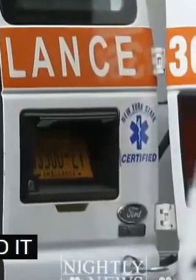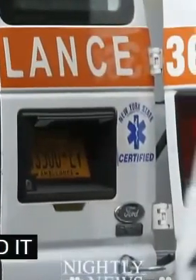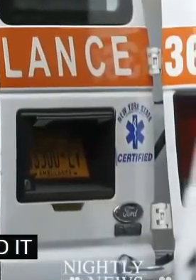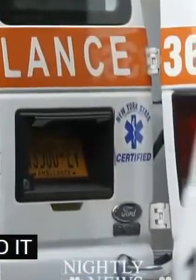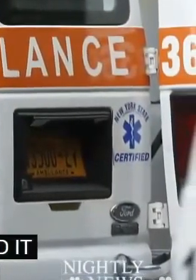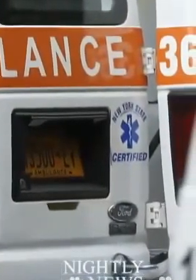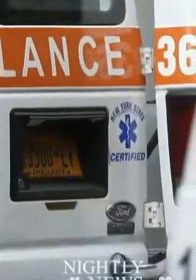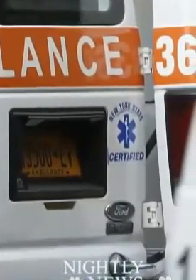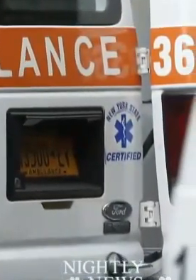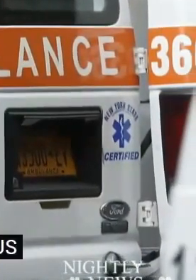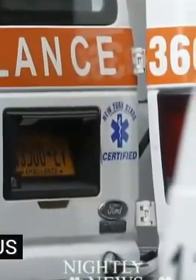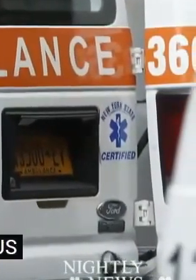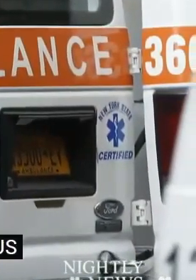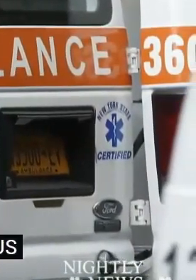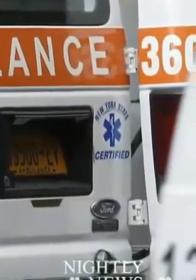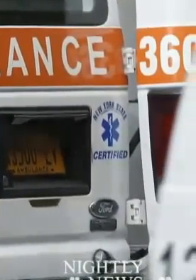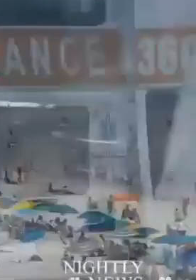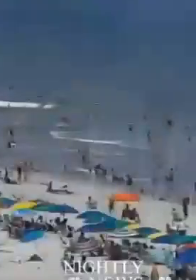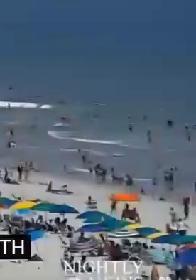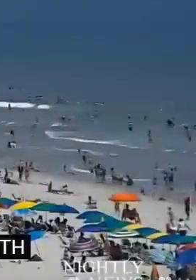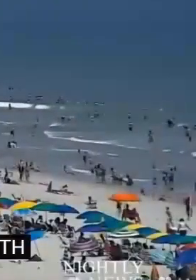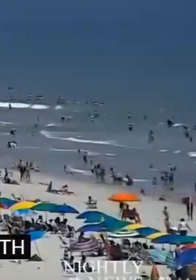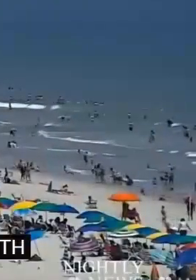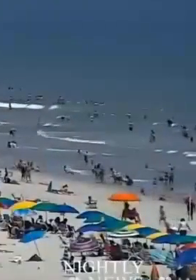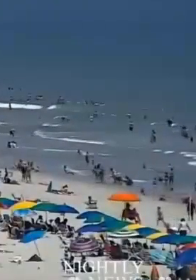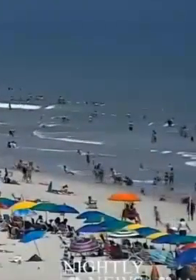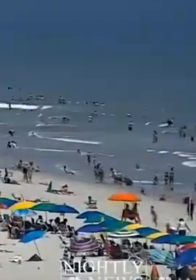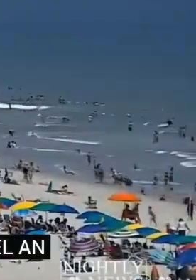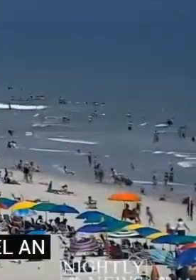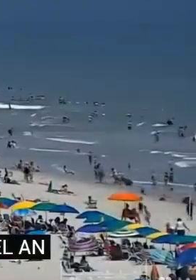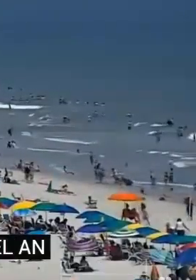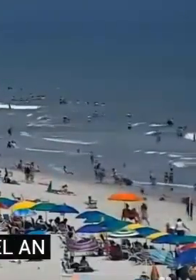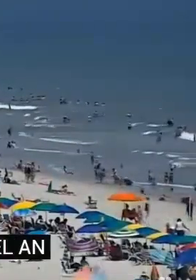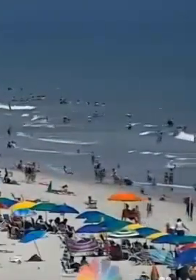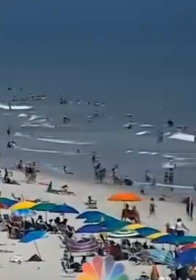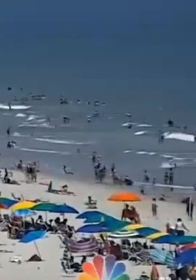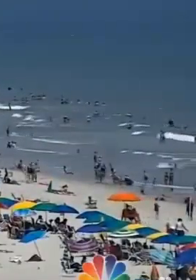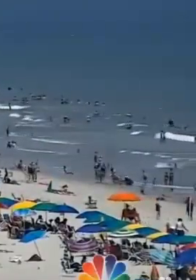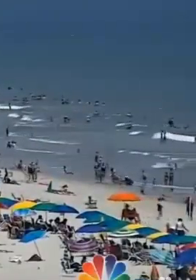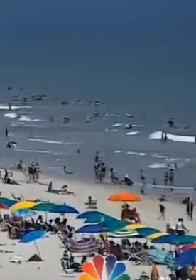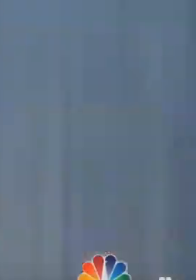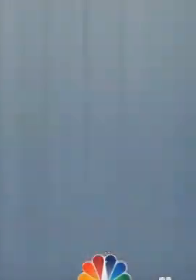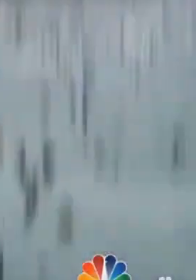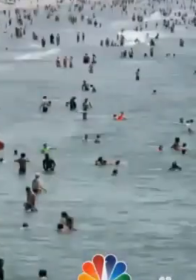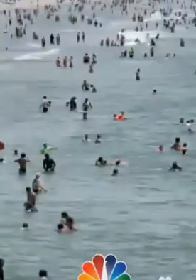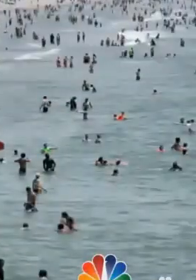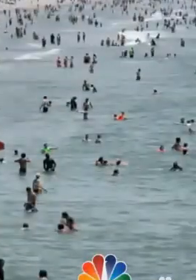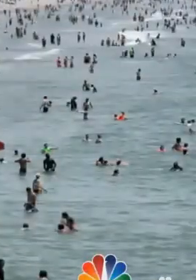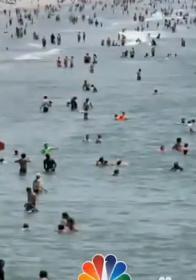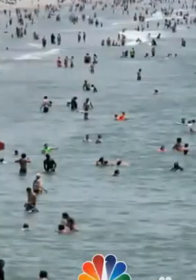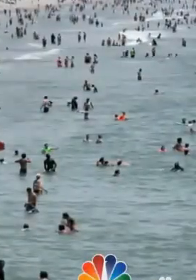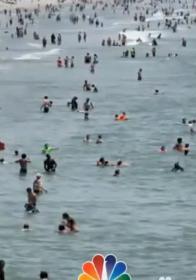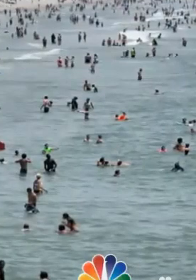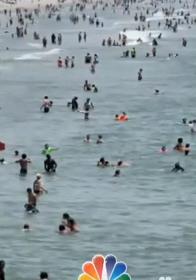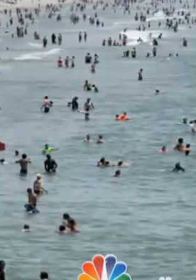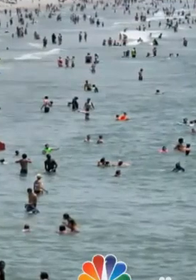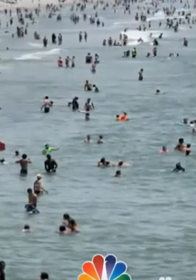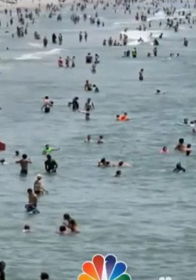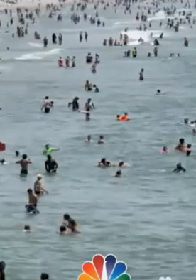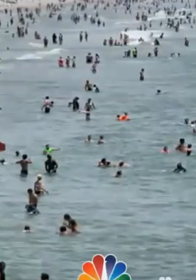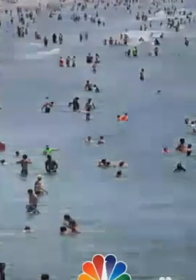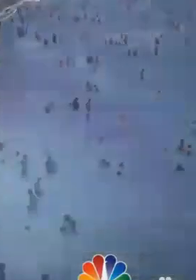this weekend could fuel an even greater surge. This was the scene at one of South Carolina's famed beaches just this afternoon, just packed.